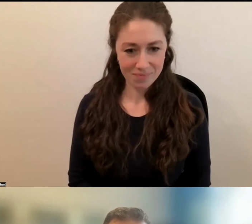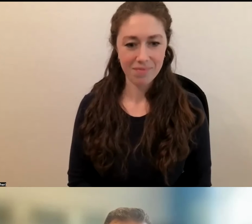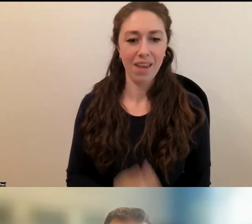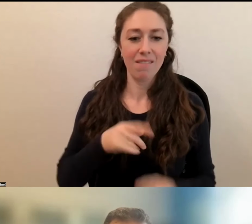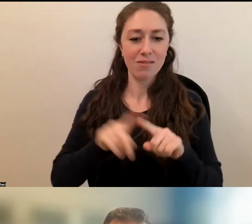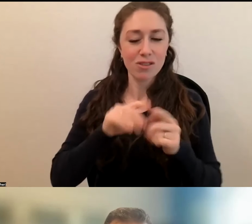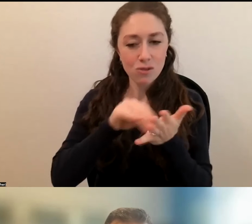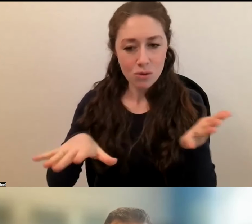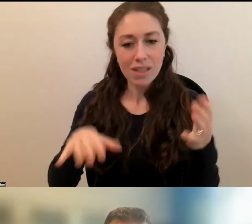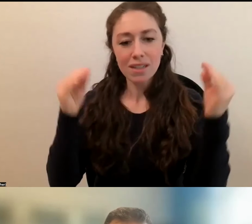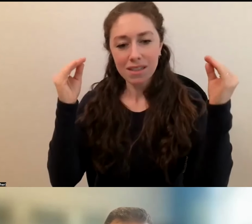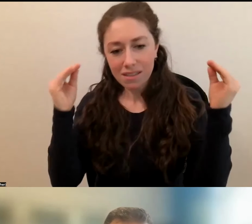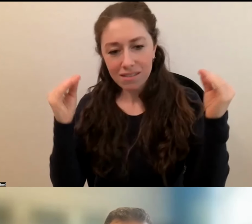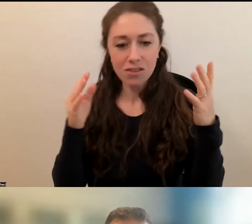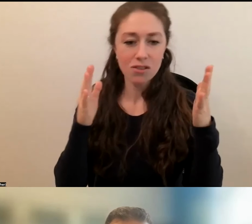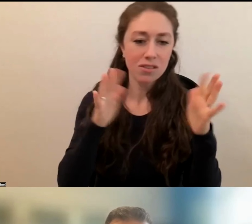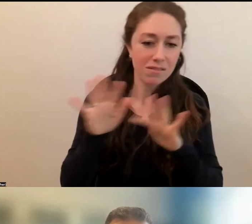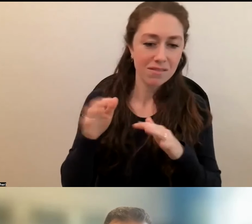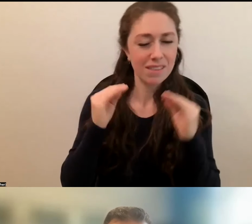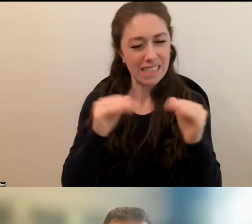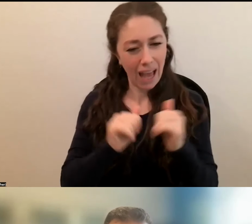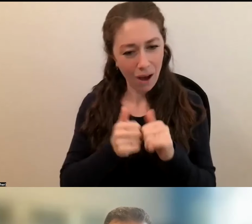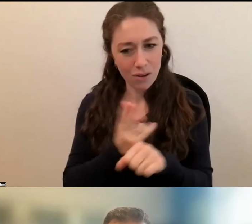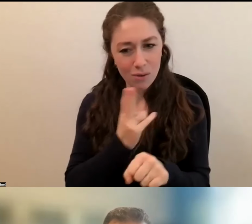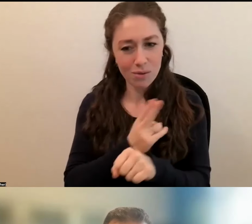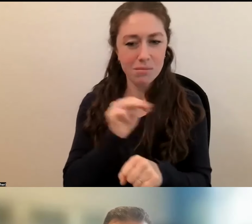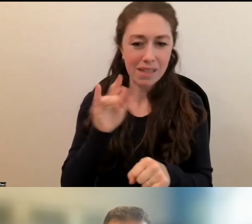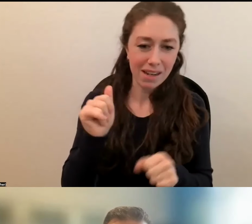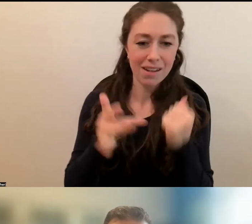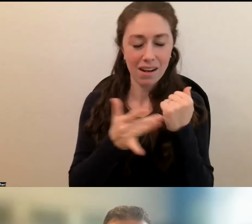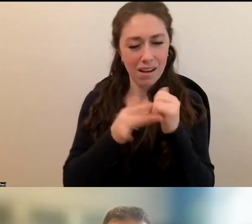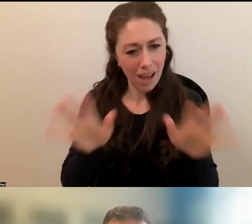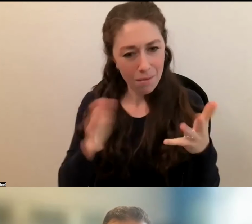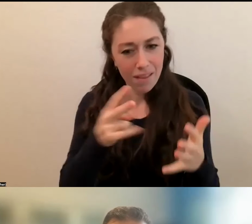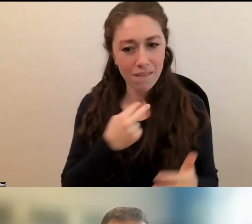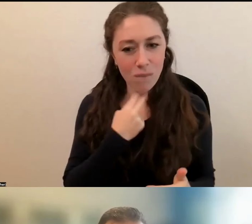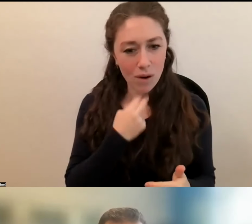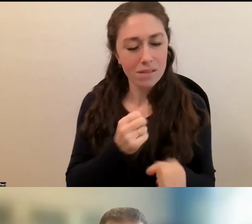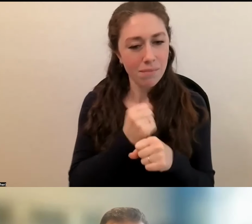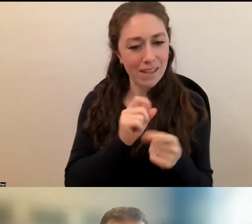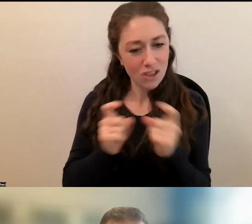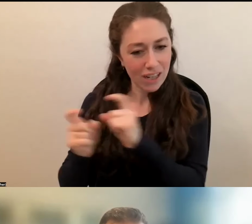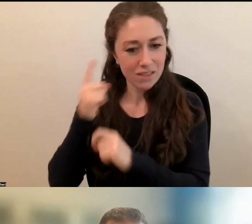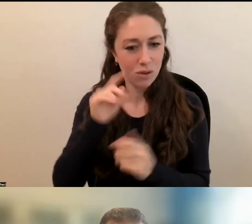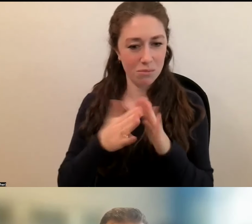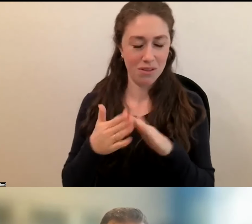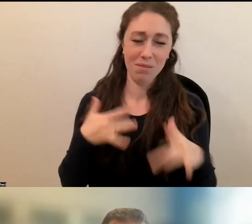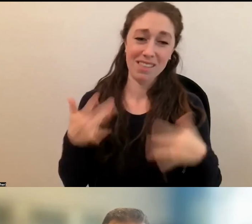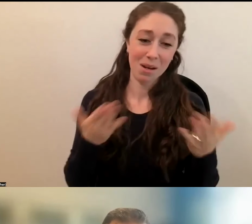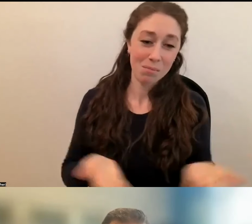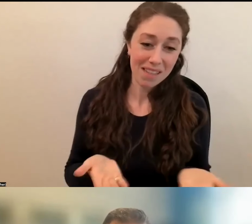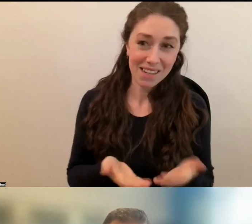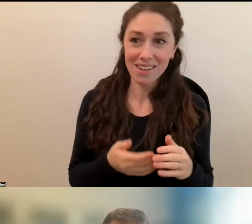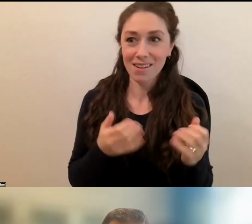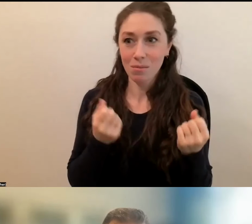all ages, and teaching them how to use media and technology to amplify their voice to make change in the community. I'm excited to be here to bring a